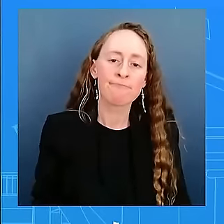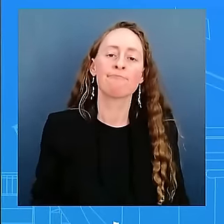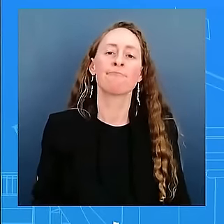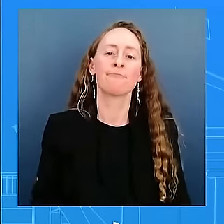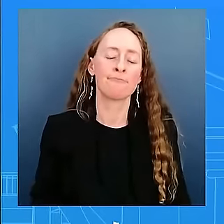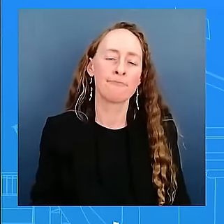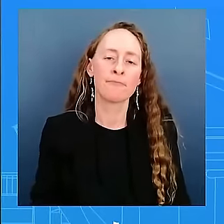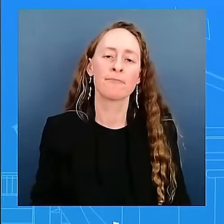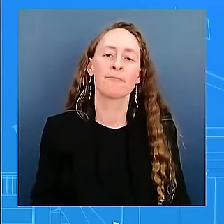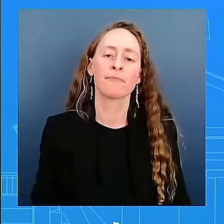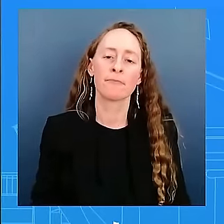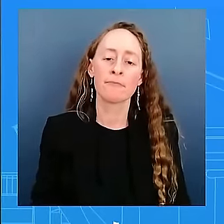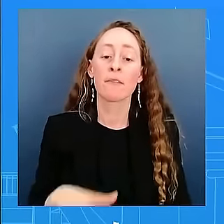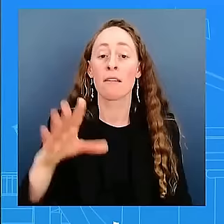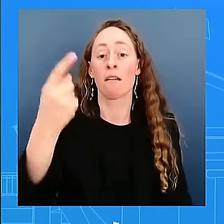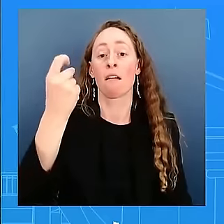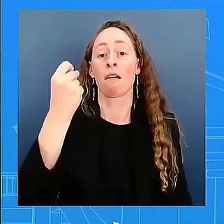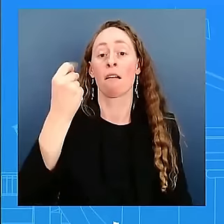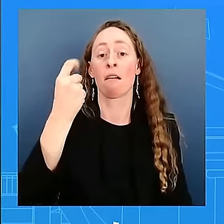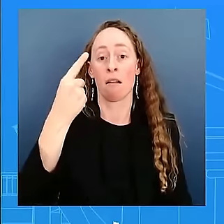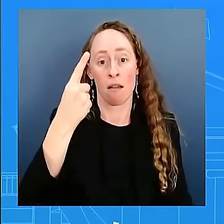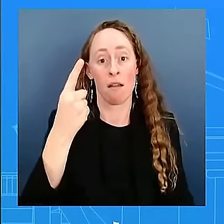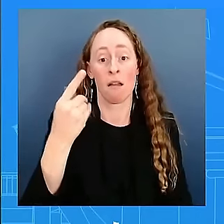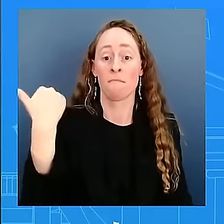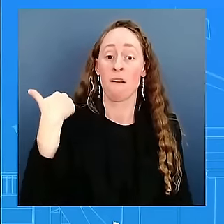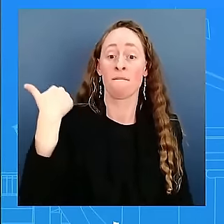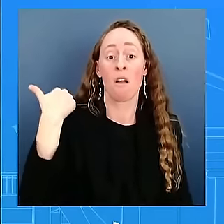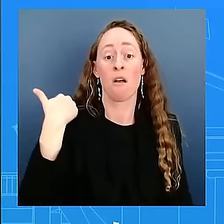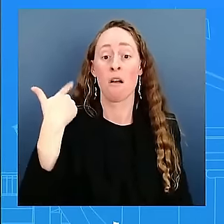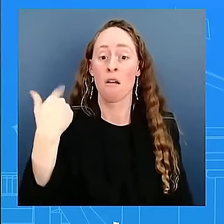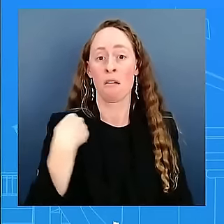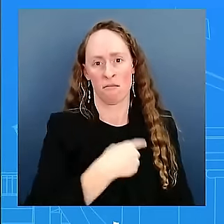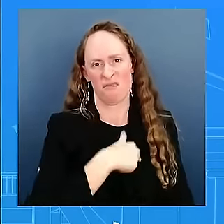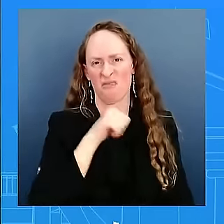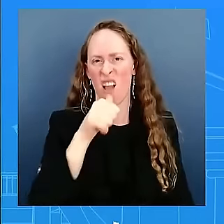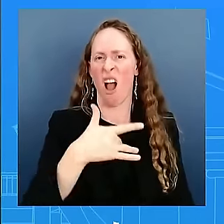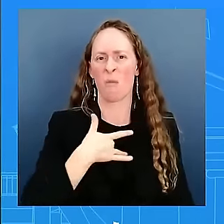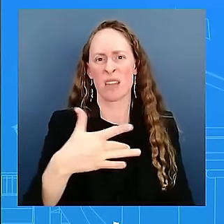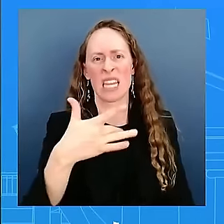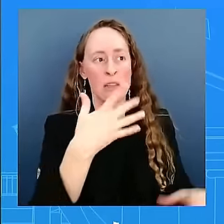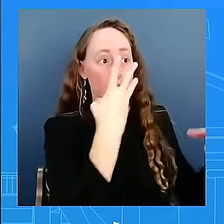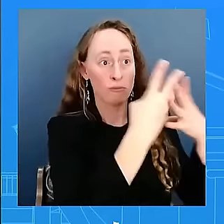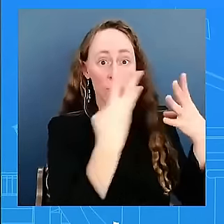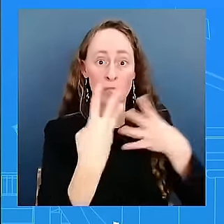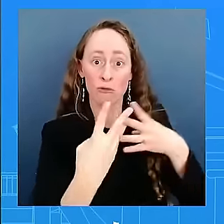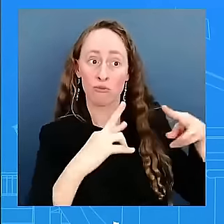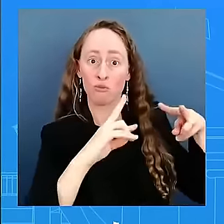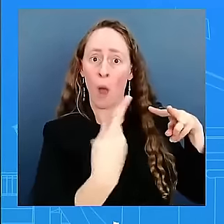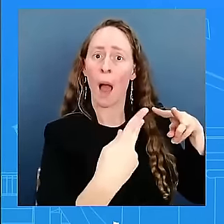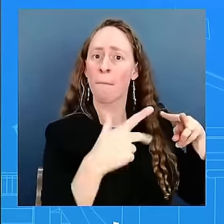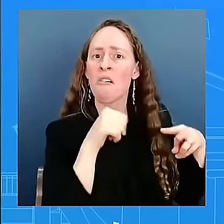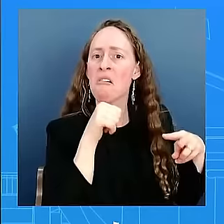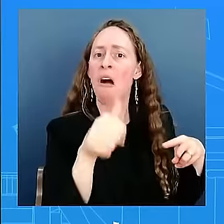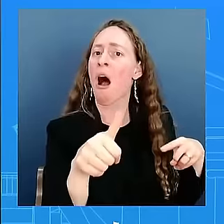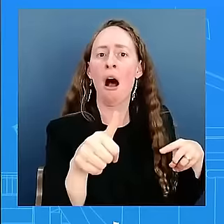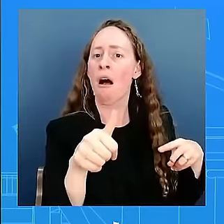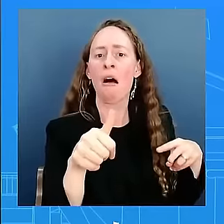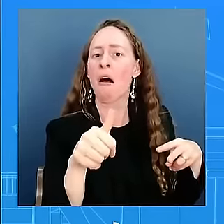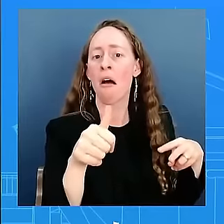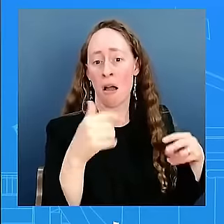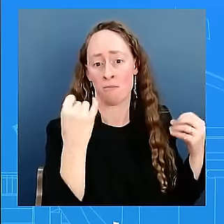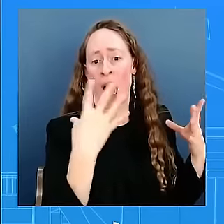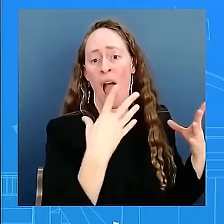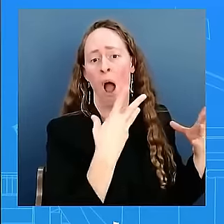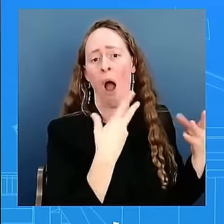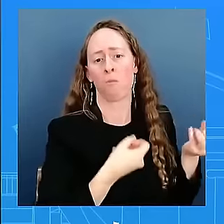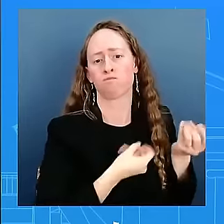do prisoner exchanges, Americans were unjustly detained and held hostage overseas. In periods where we did,